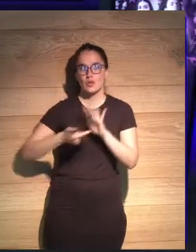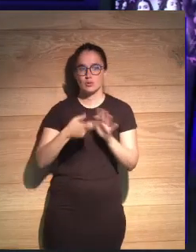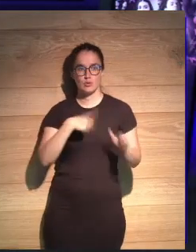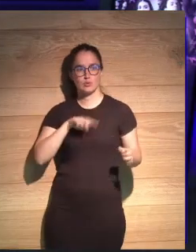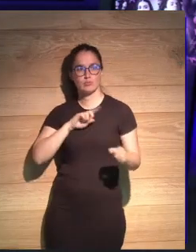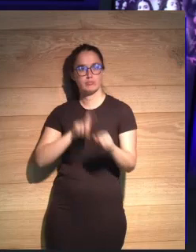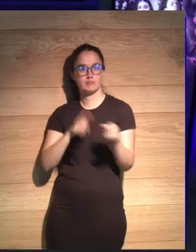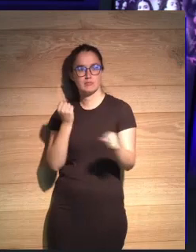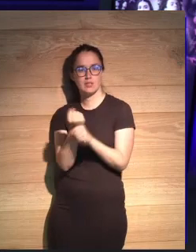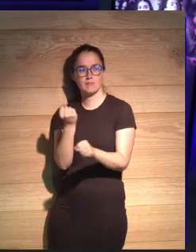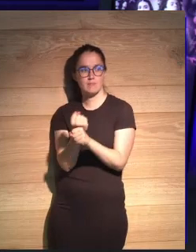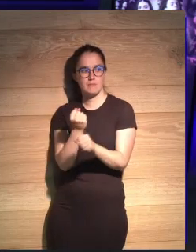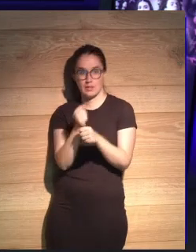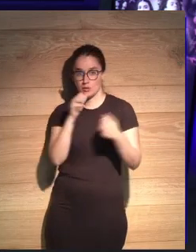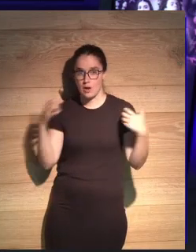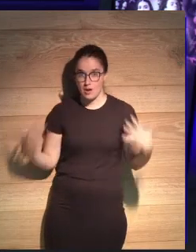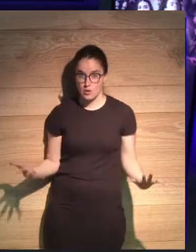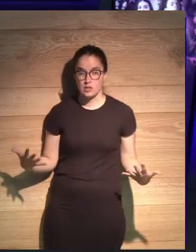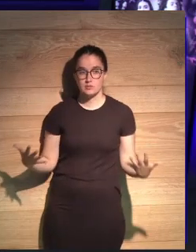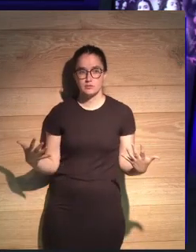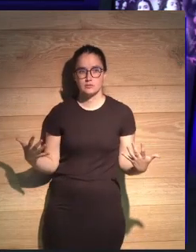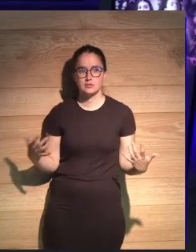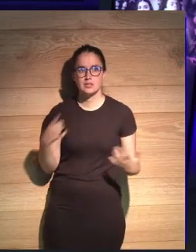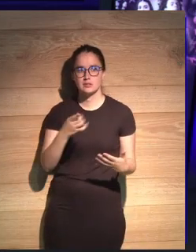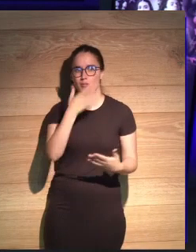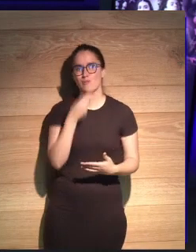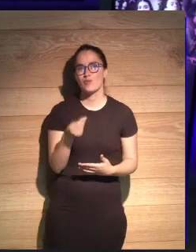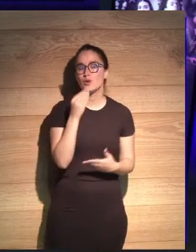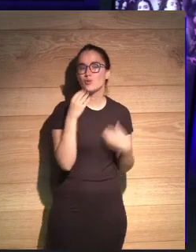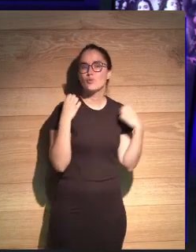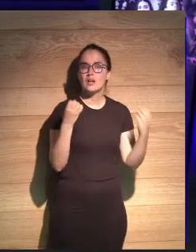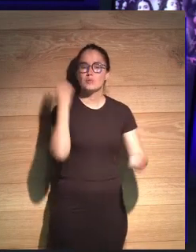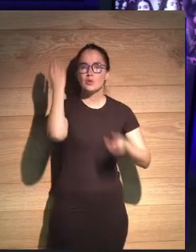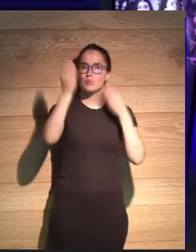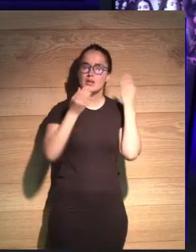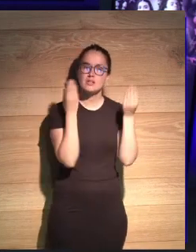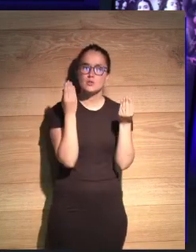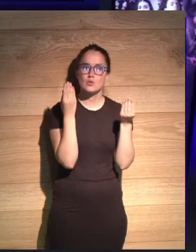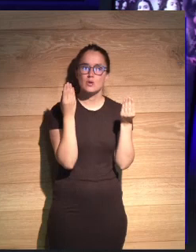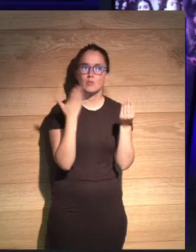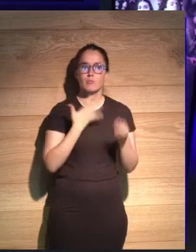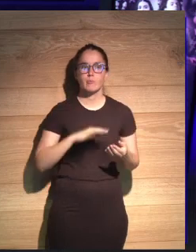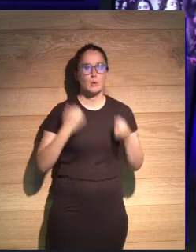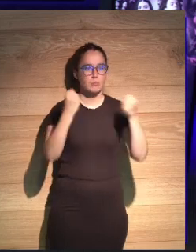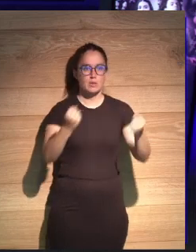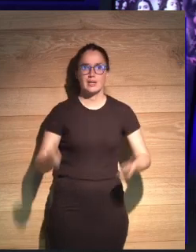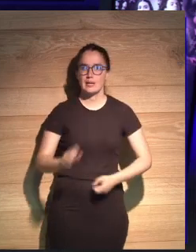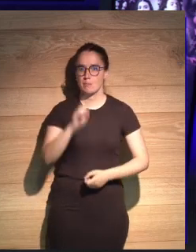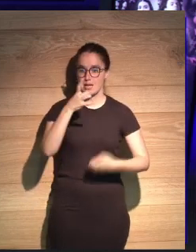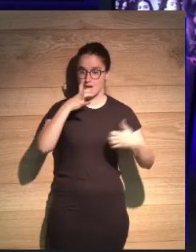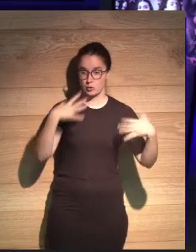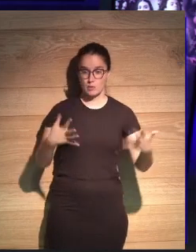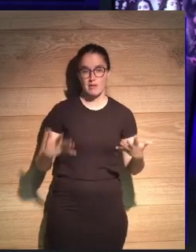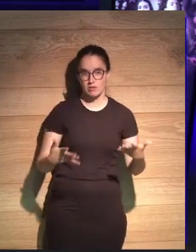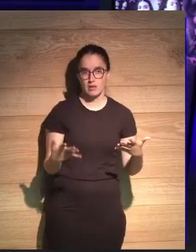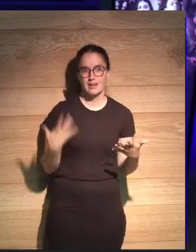neurorehabilitation. These are projects where we have worked. This is a beautiful one because I think